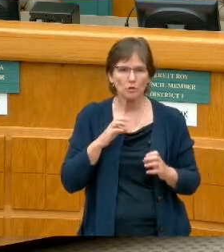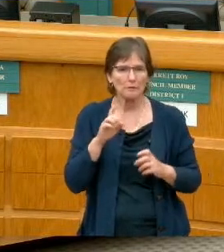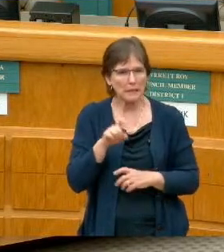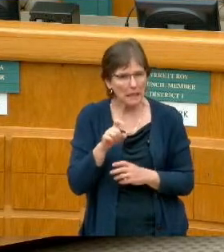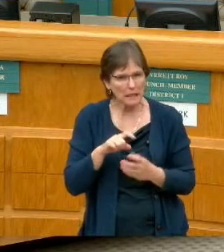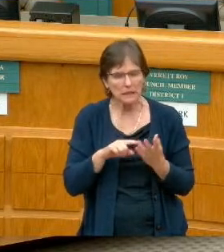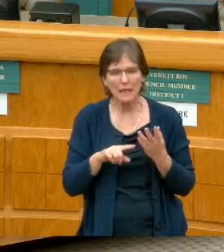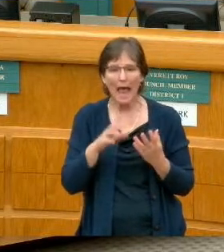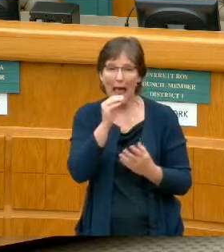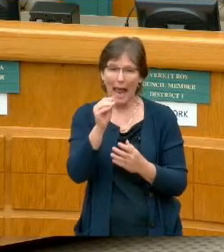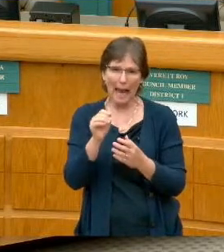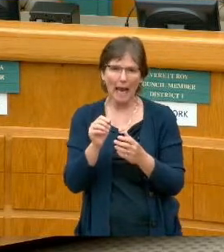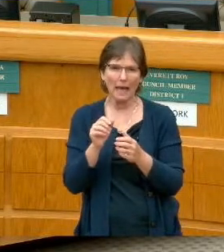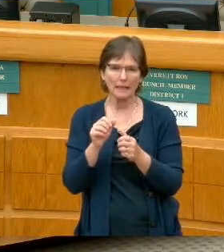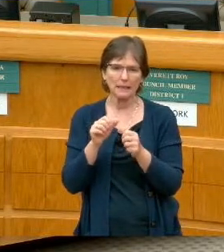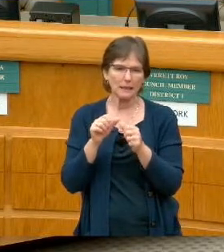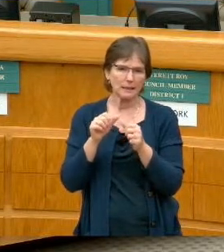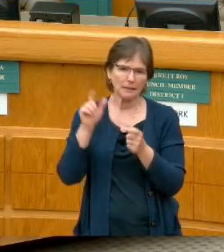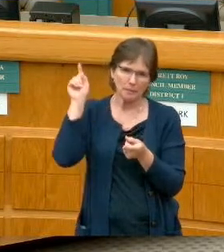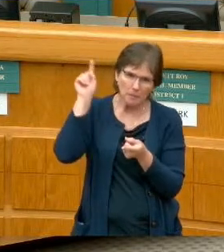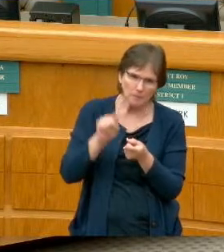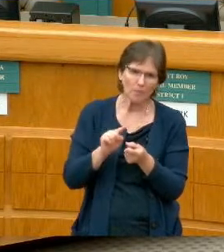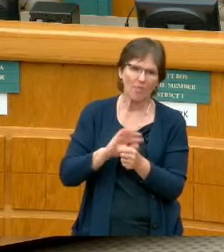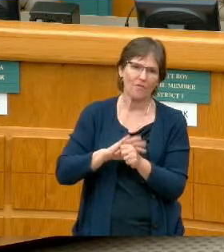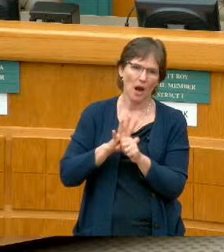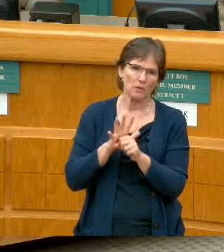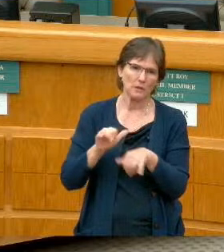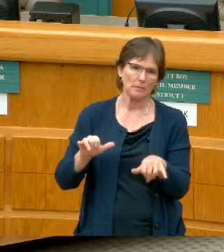so we want to keep maintaining that physical distance.